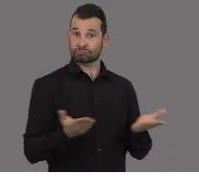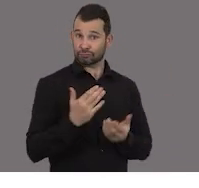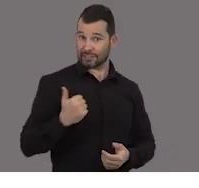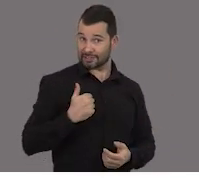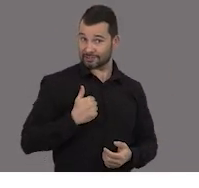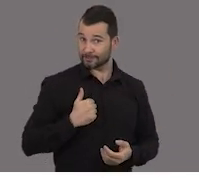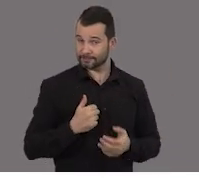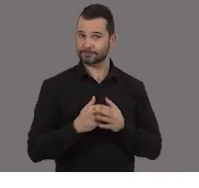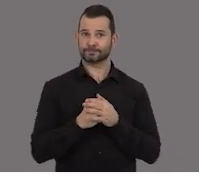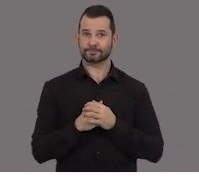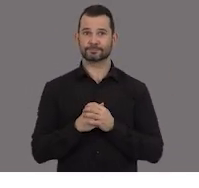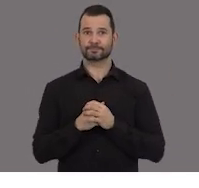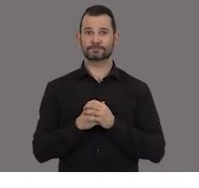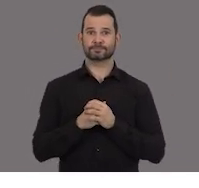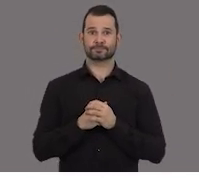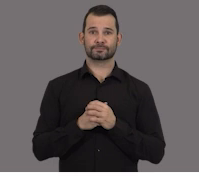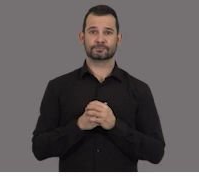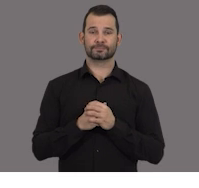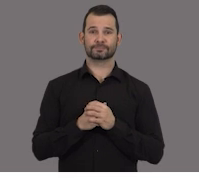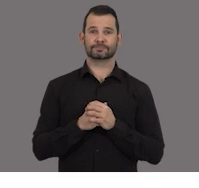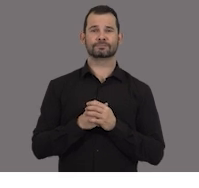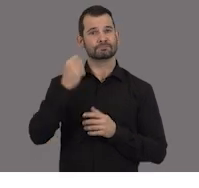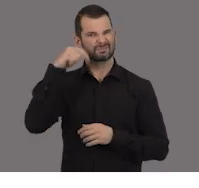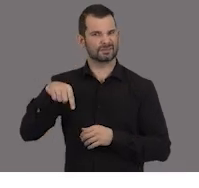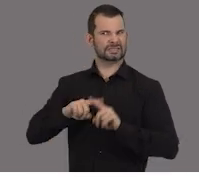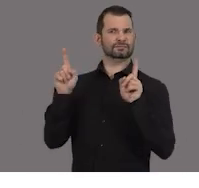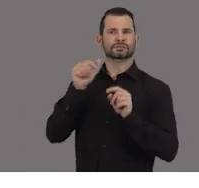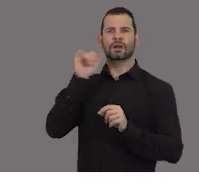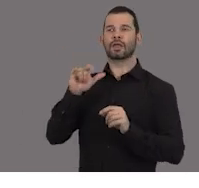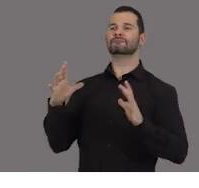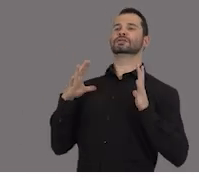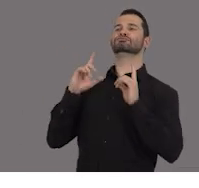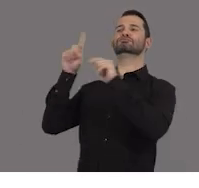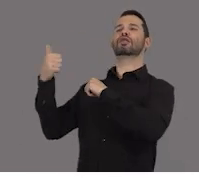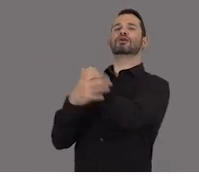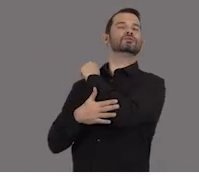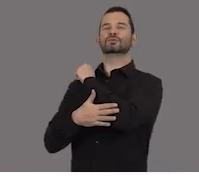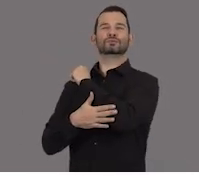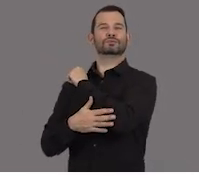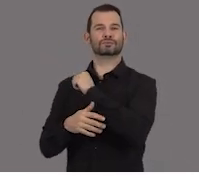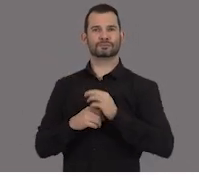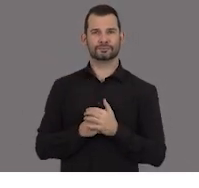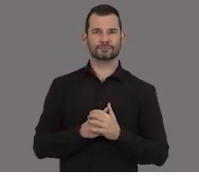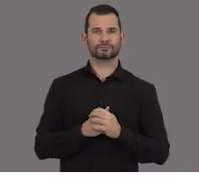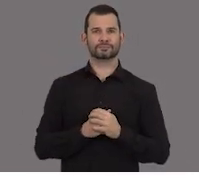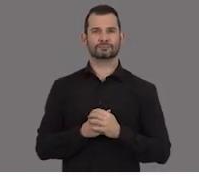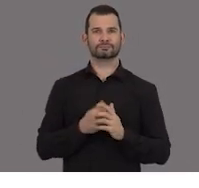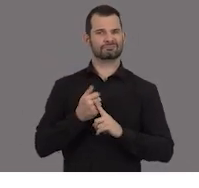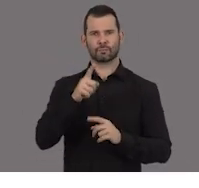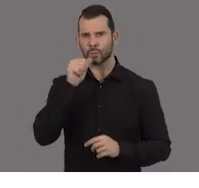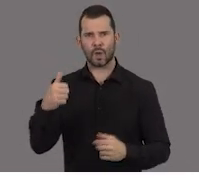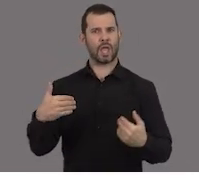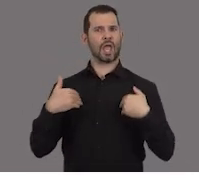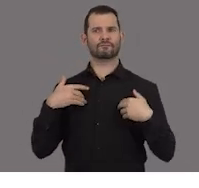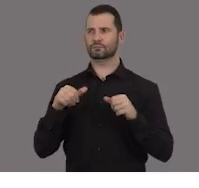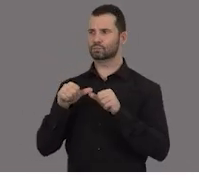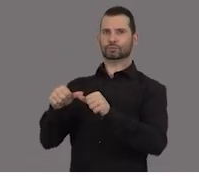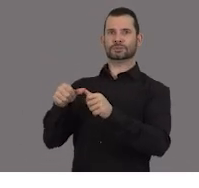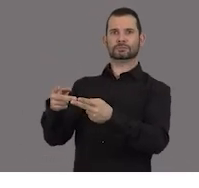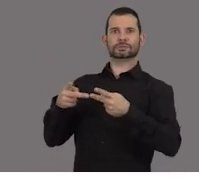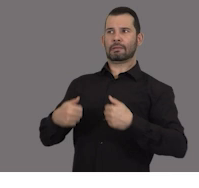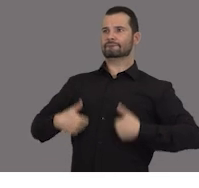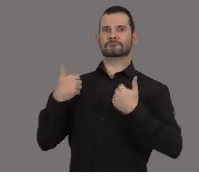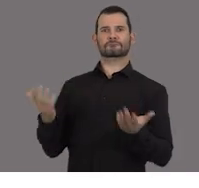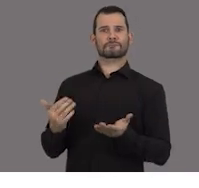when not attending school in Canada. This is different from taking a vacation in another country. You